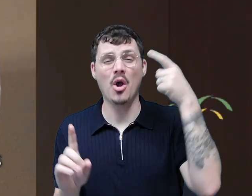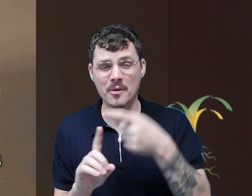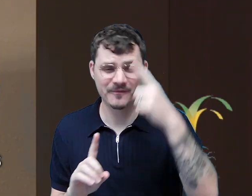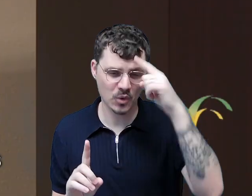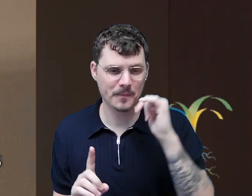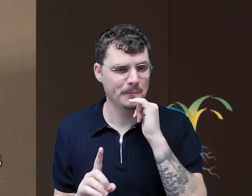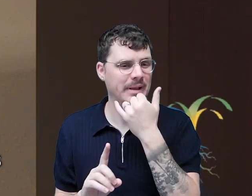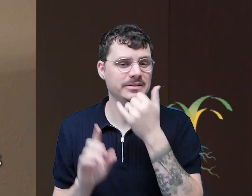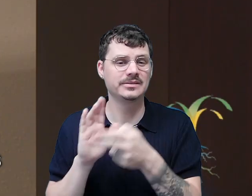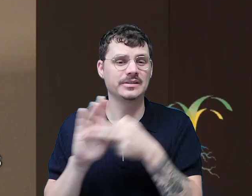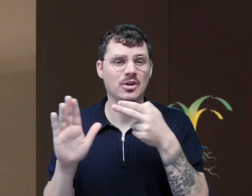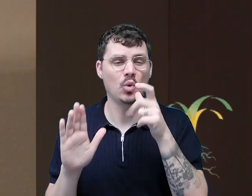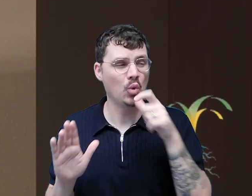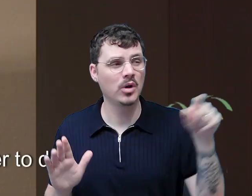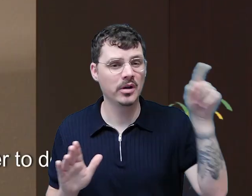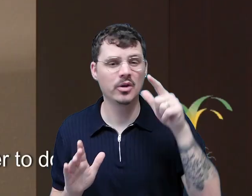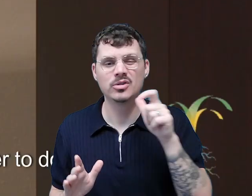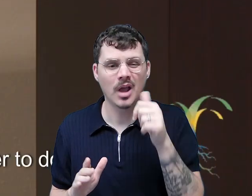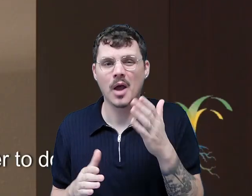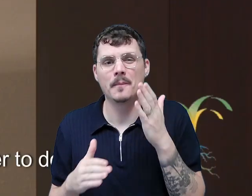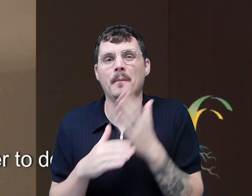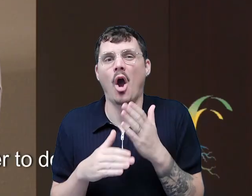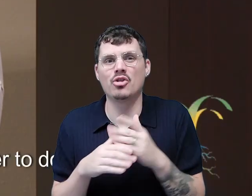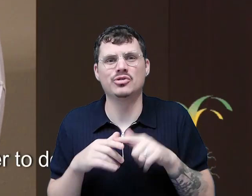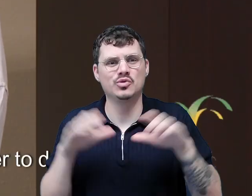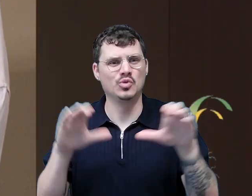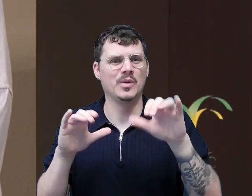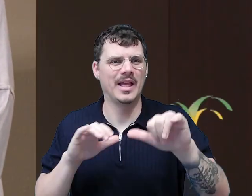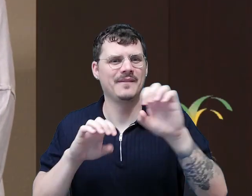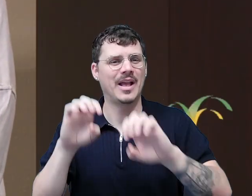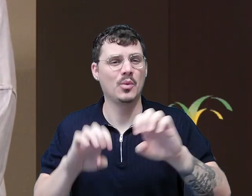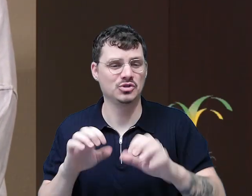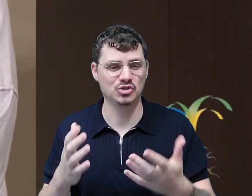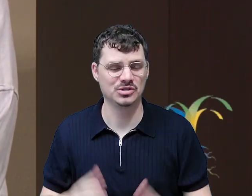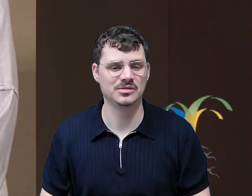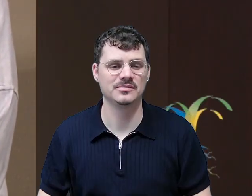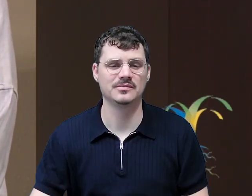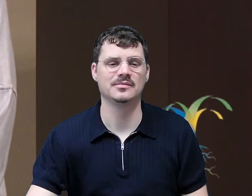All based on a misdiagnosis by somebody who just didn't bother to do the evaluation.